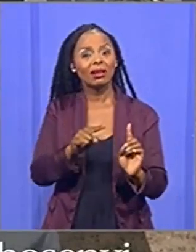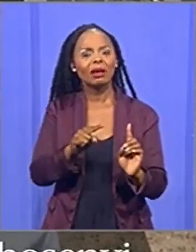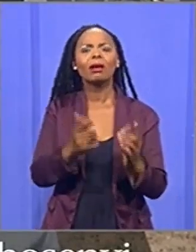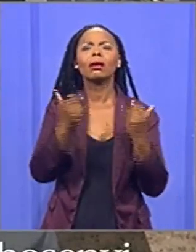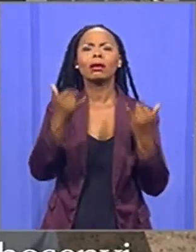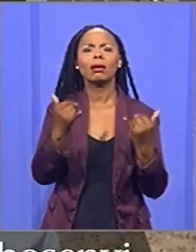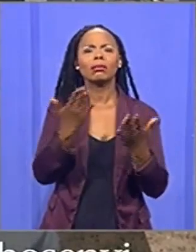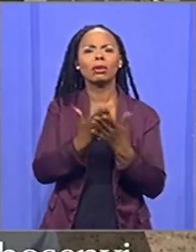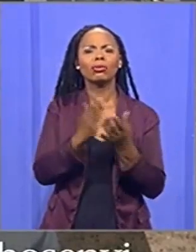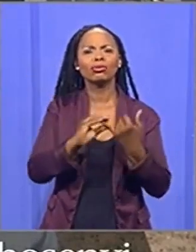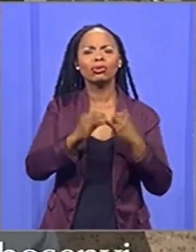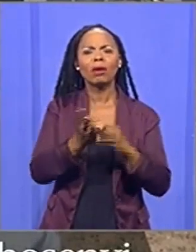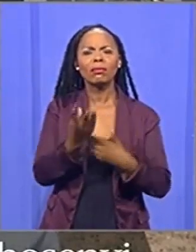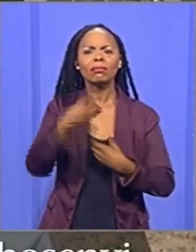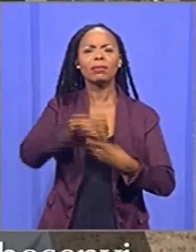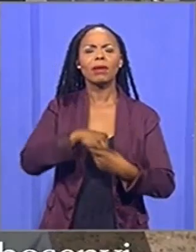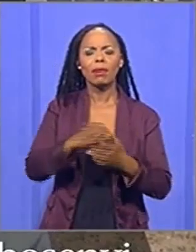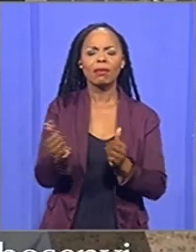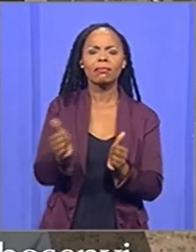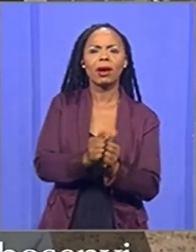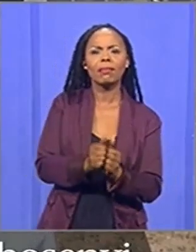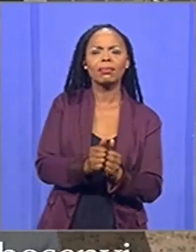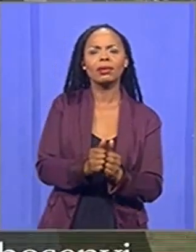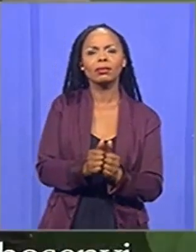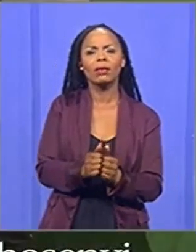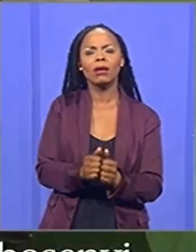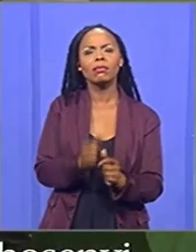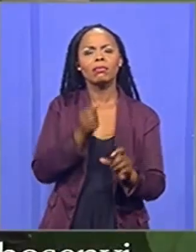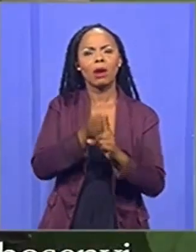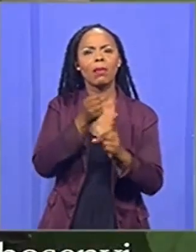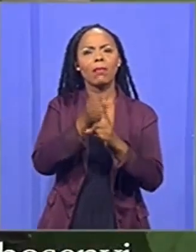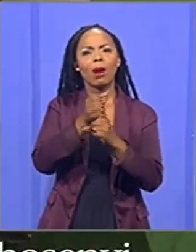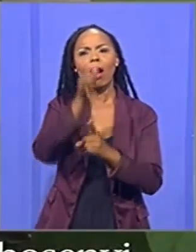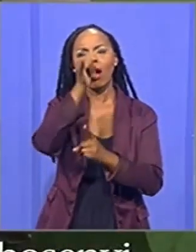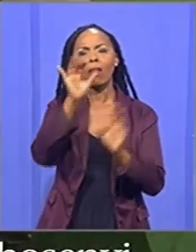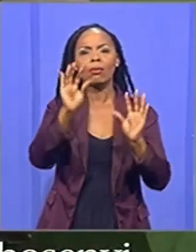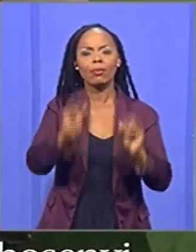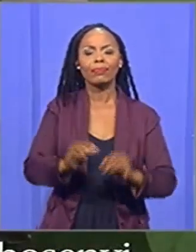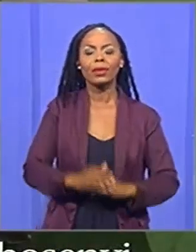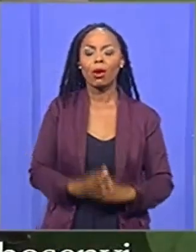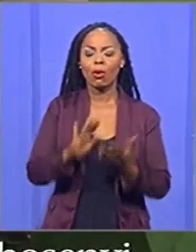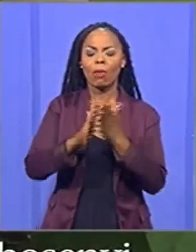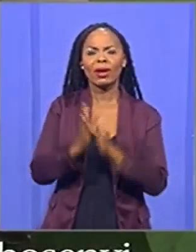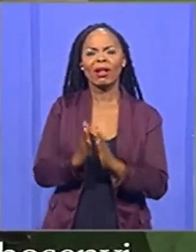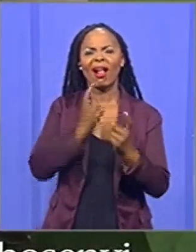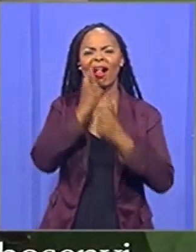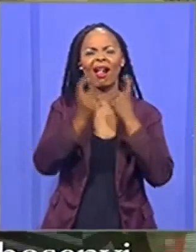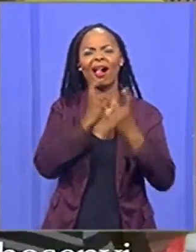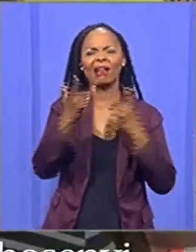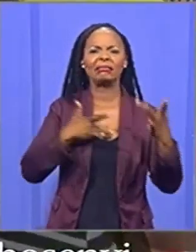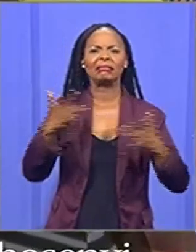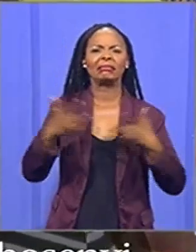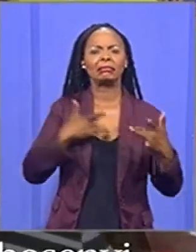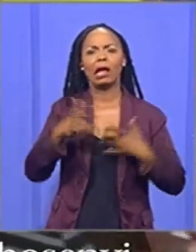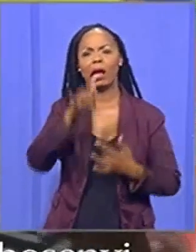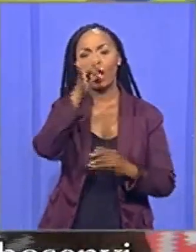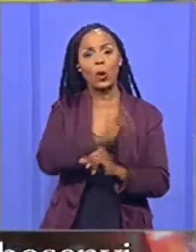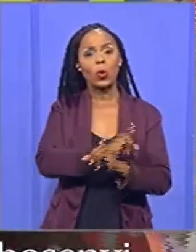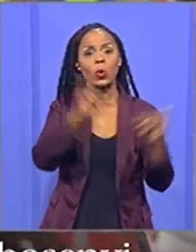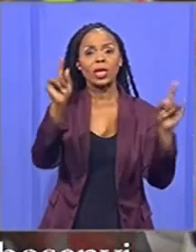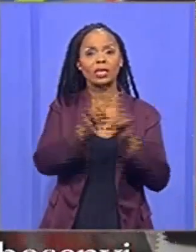le yona mo go lwantšhaneng le bosenyi. Badudi ba Rotwane ba tšweleditše go hlobaetšwa ke bosenyi ka tikologong ya bona le tlhokego